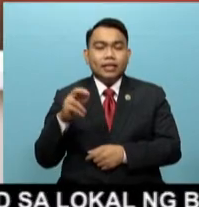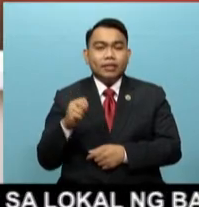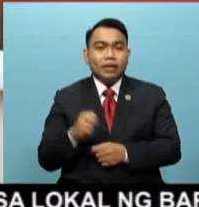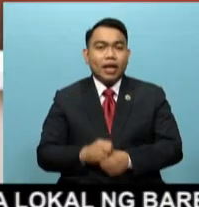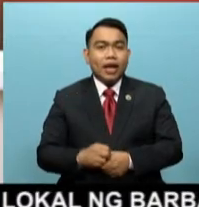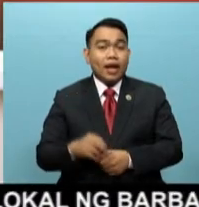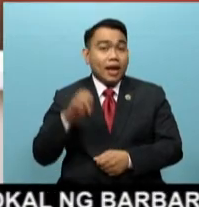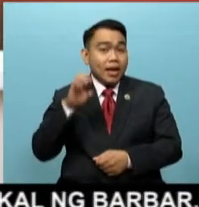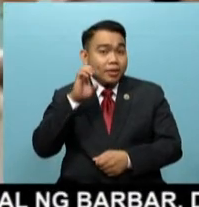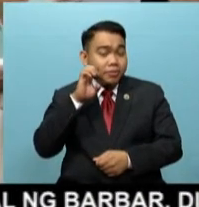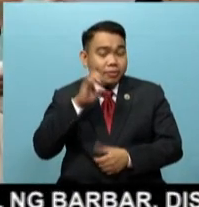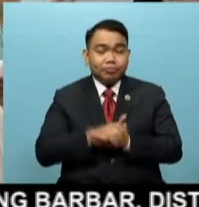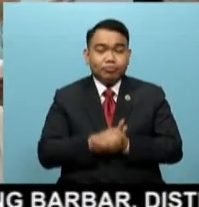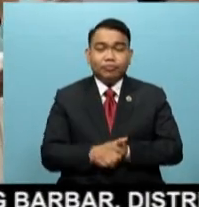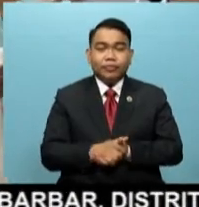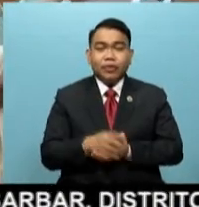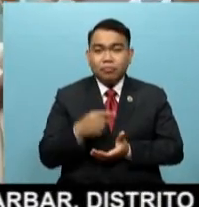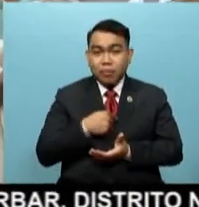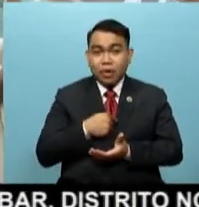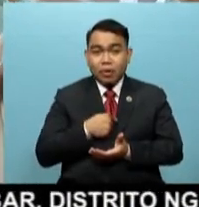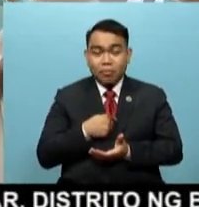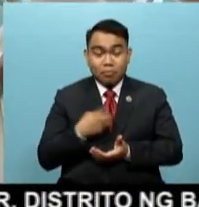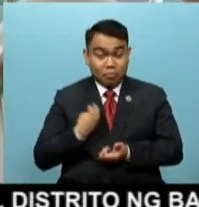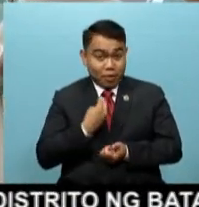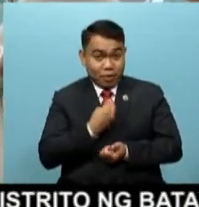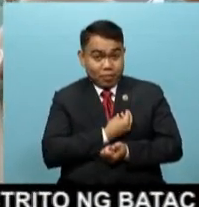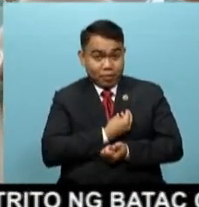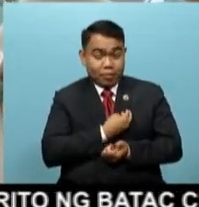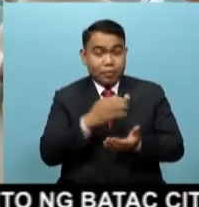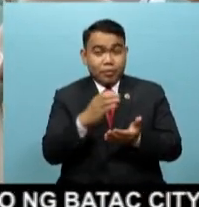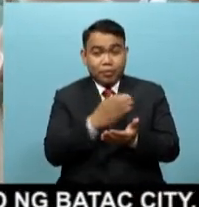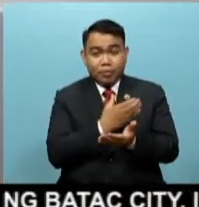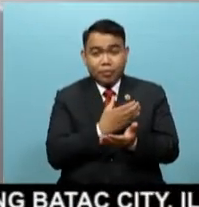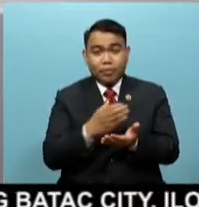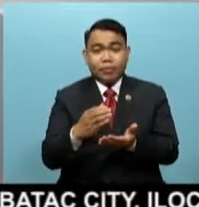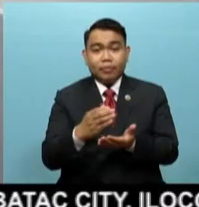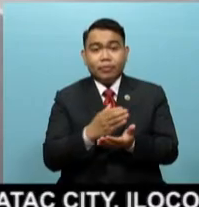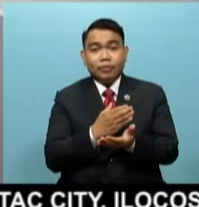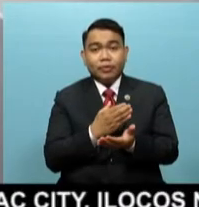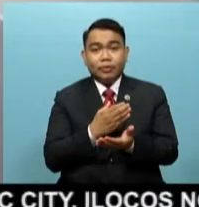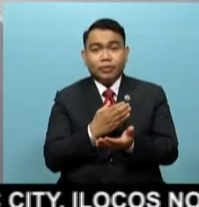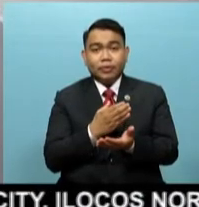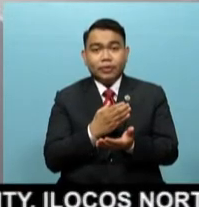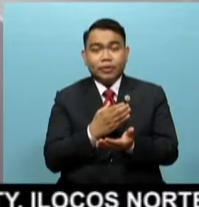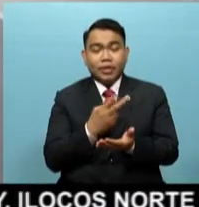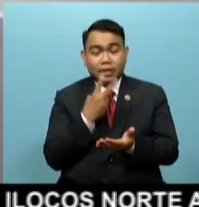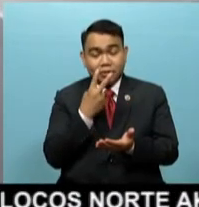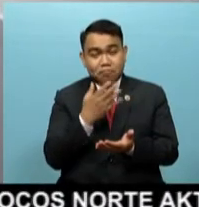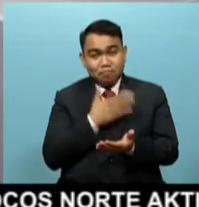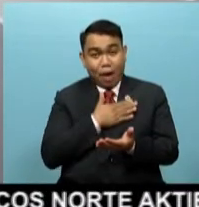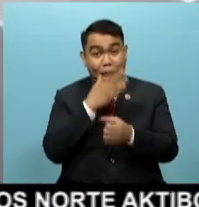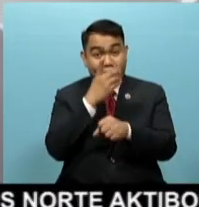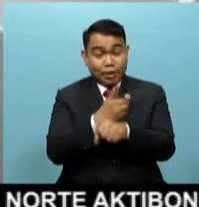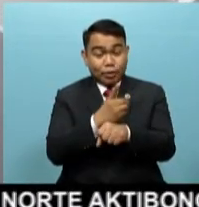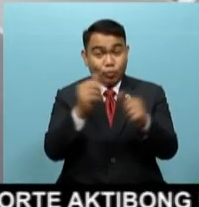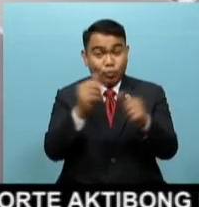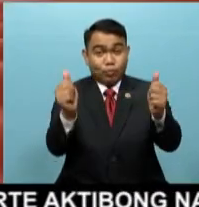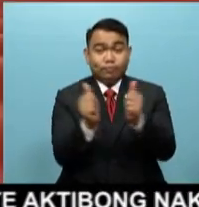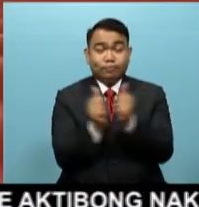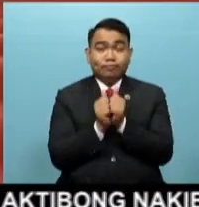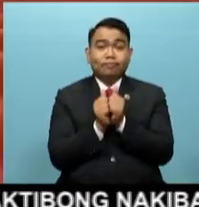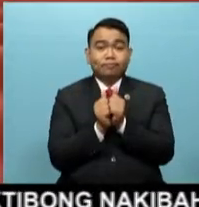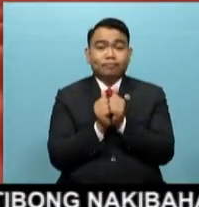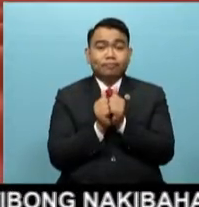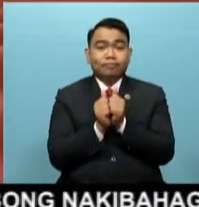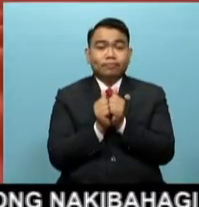of a choir, the way I approach this, looking at my duty with